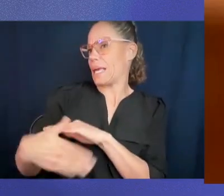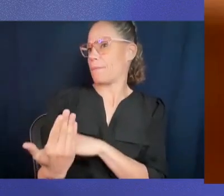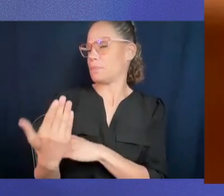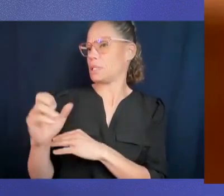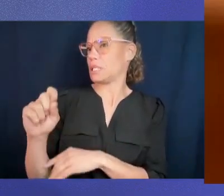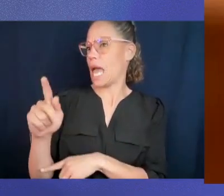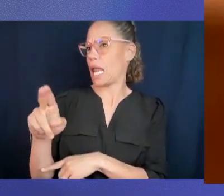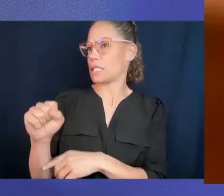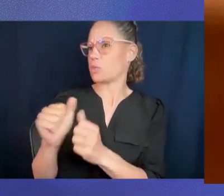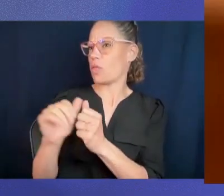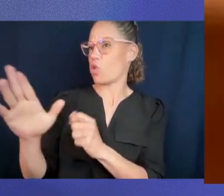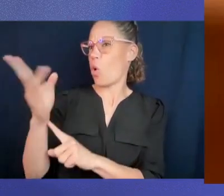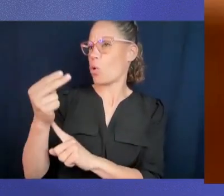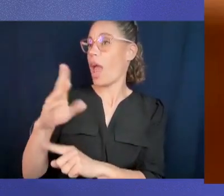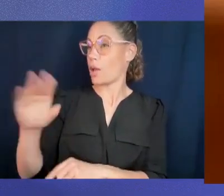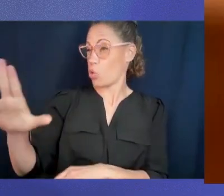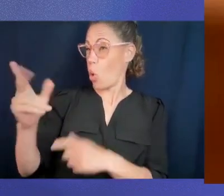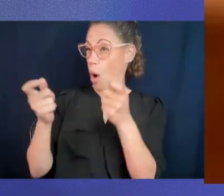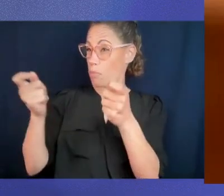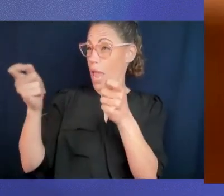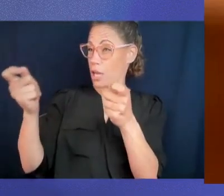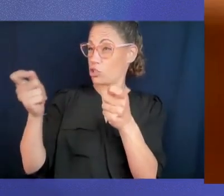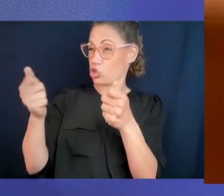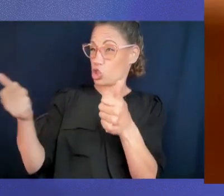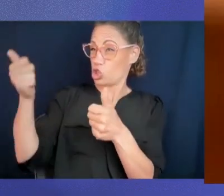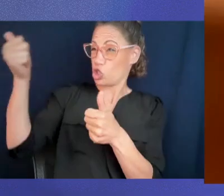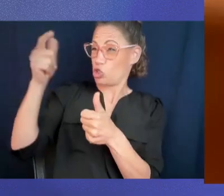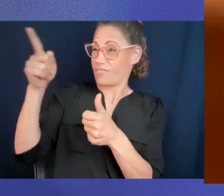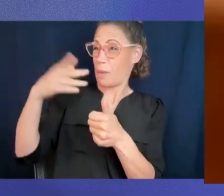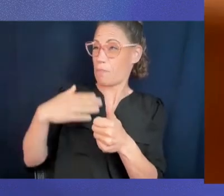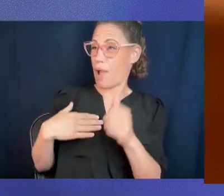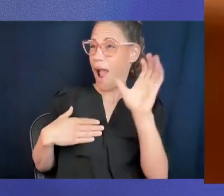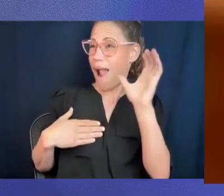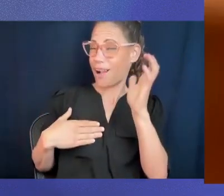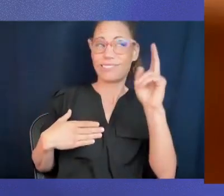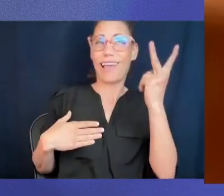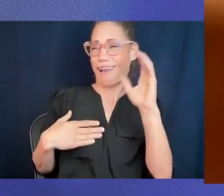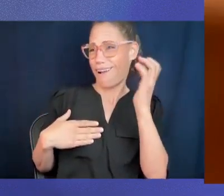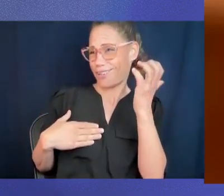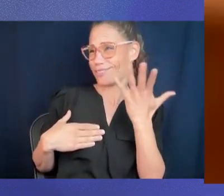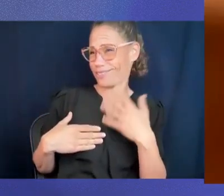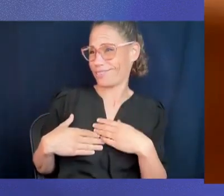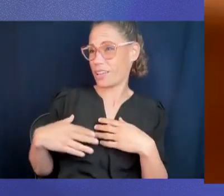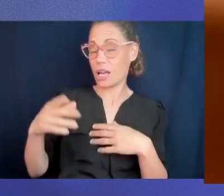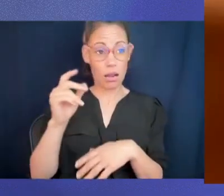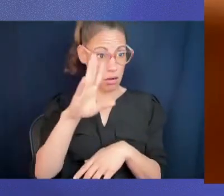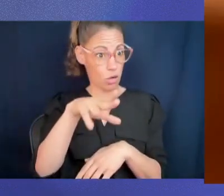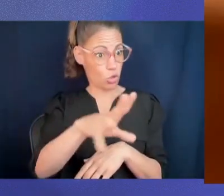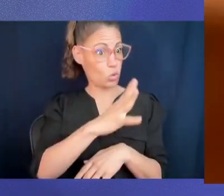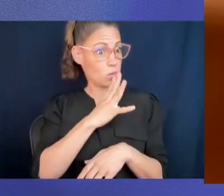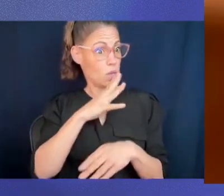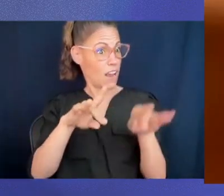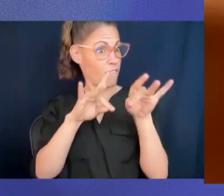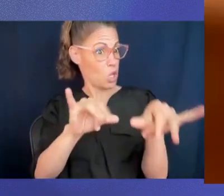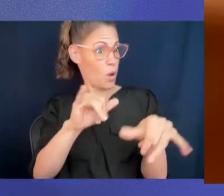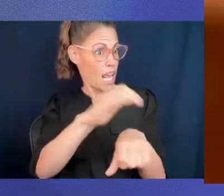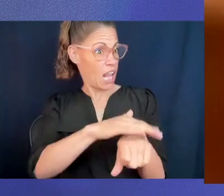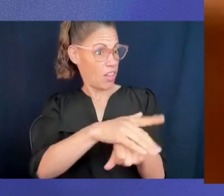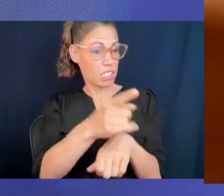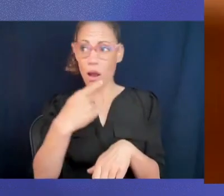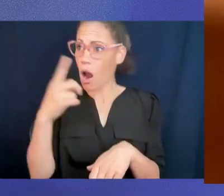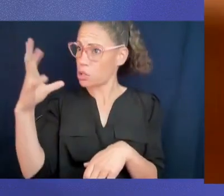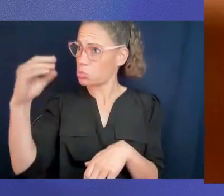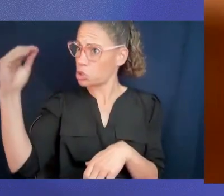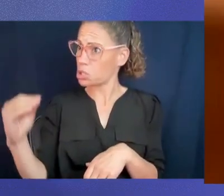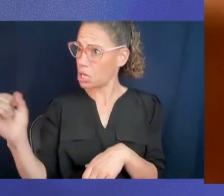your manager is my second cousin. And he asked, and you speak fluent English? 100%, I said. He said, okay, let me